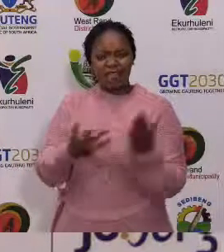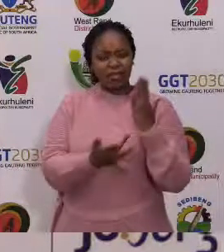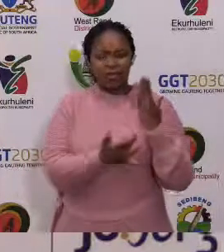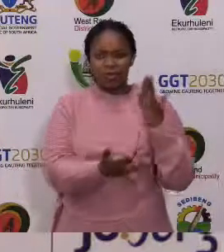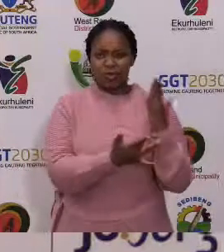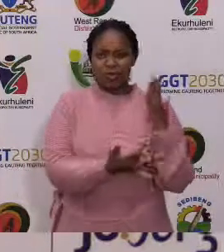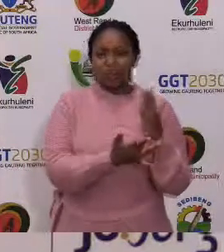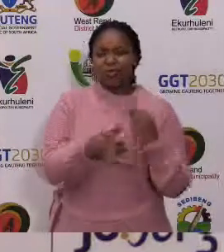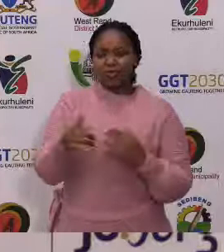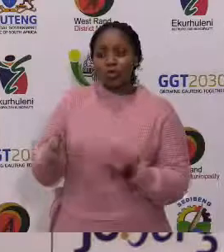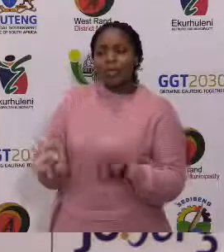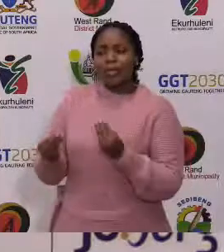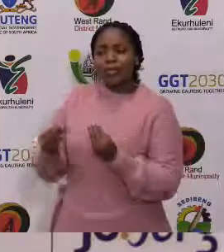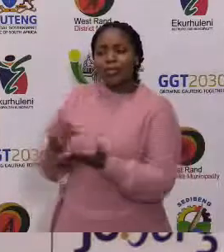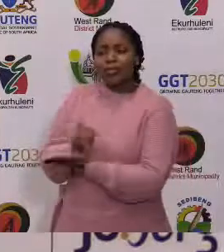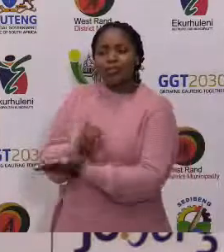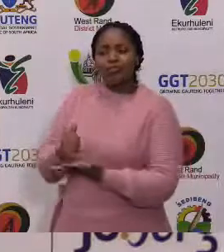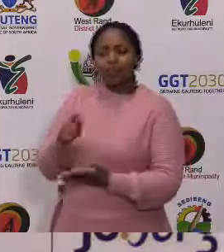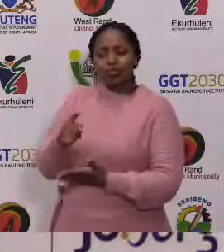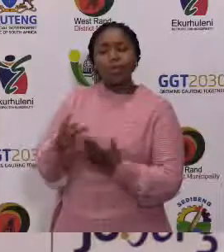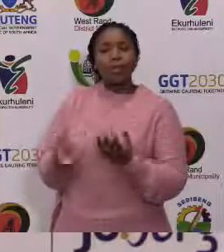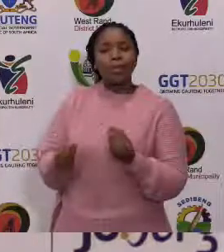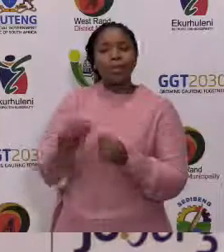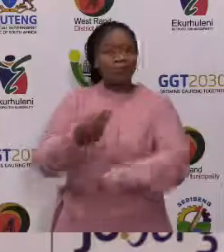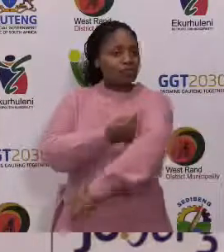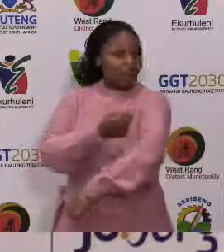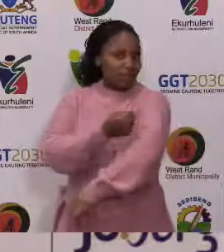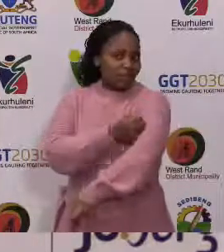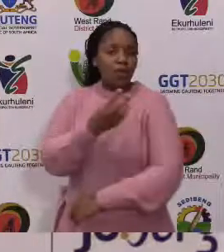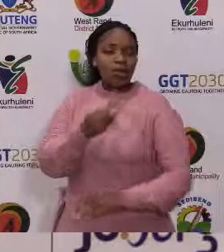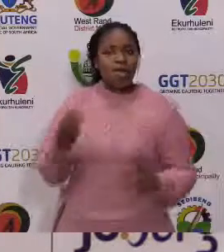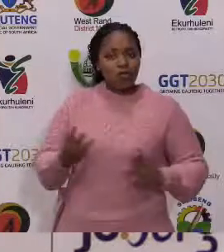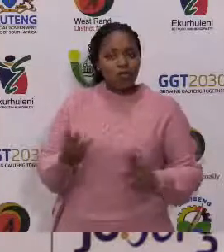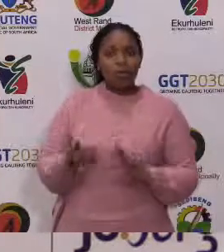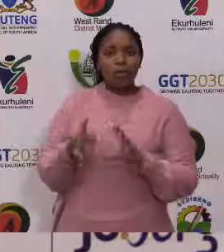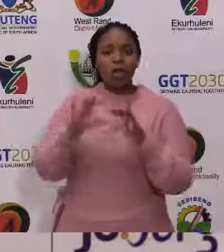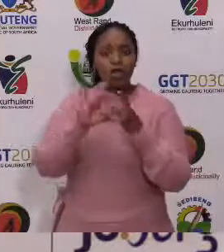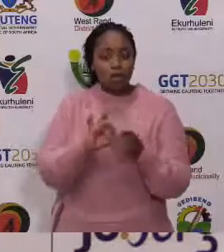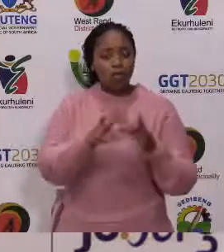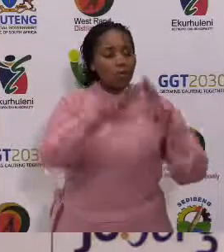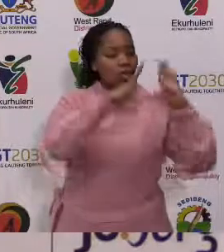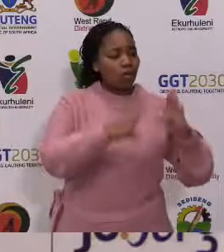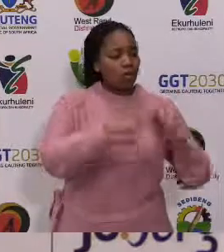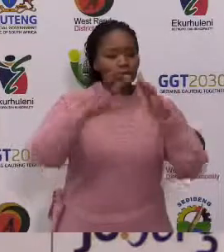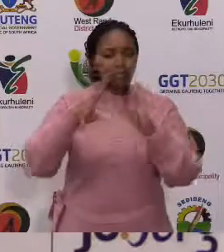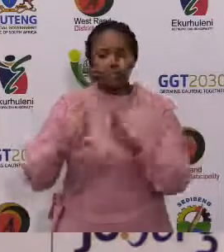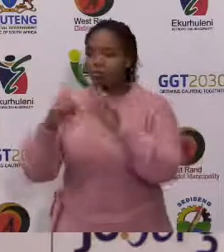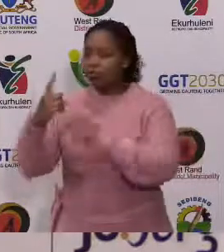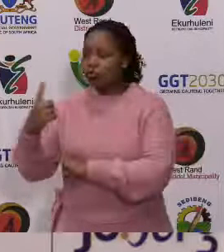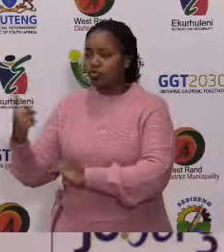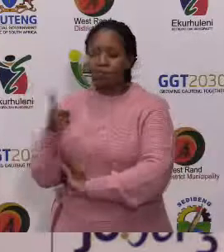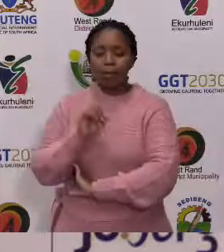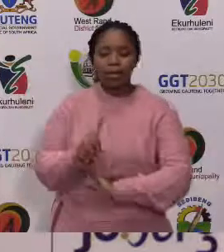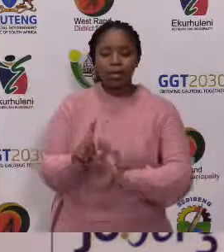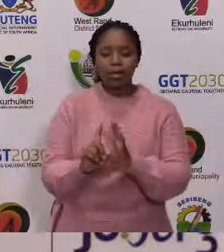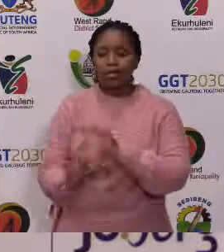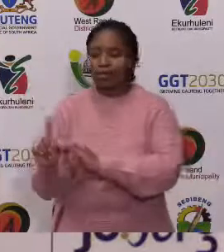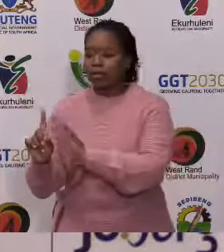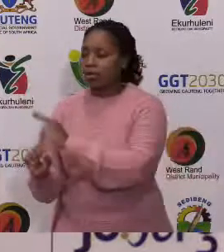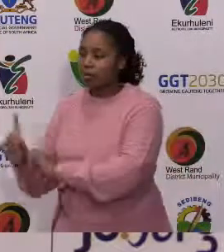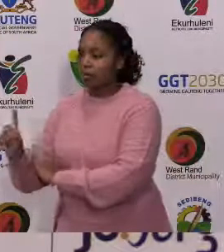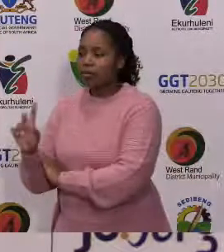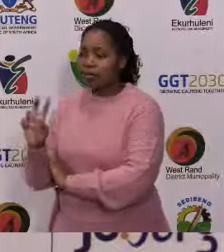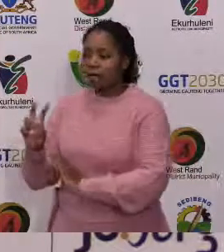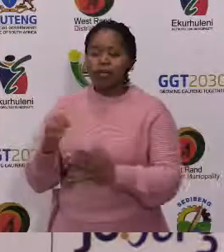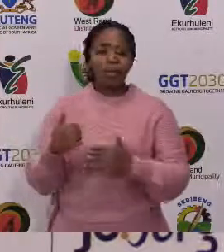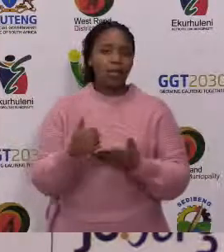we are sending people, they are doing door-to-door work. We are sending our community health workers and our community development workers.